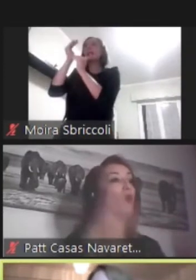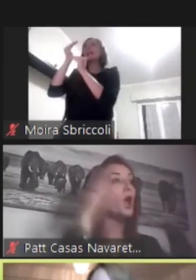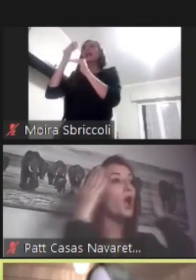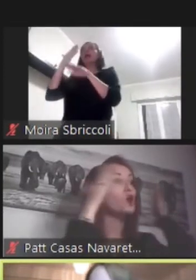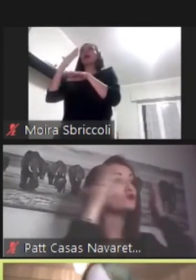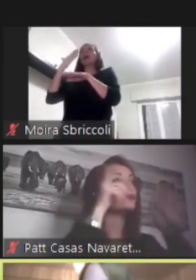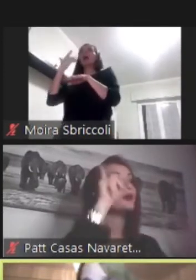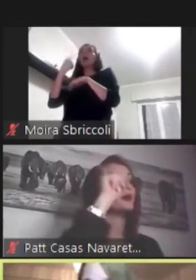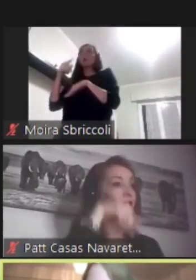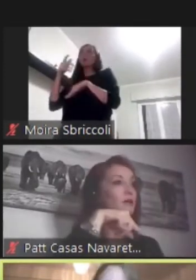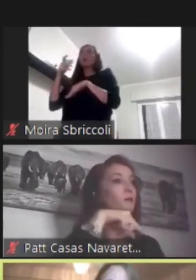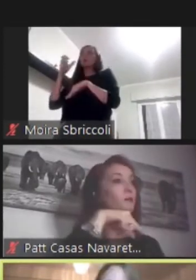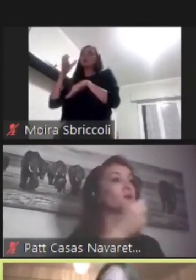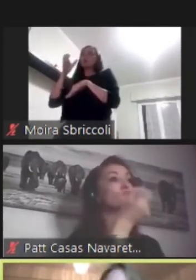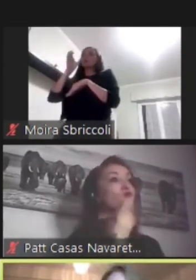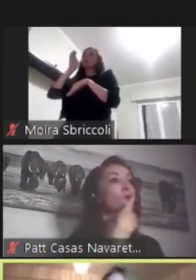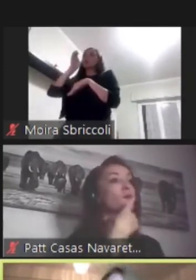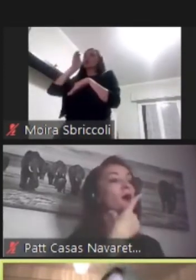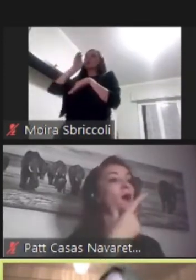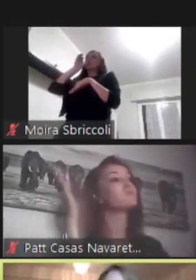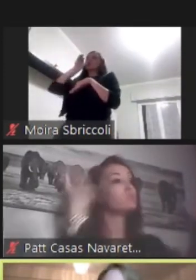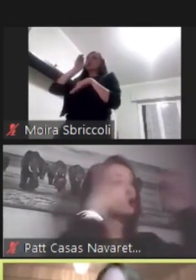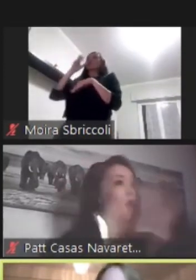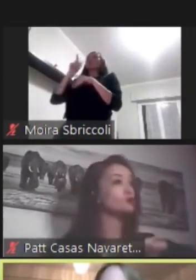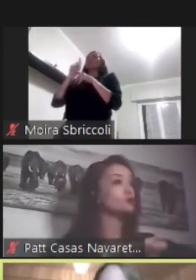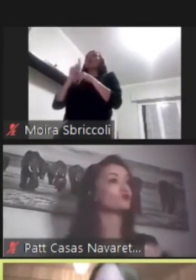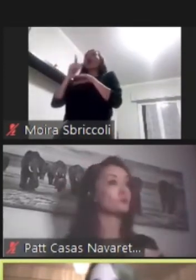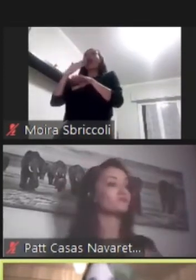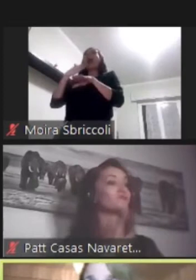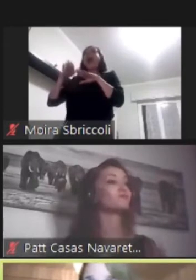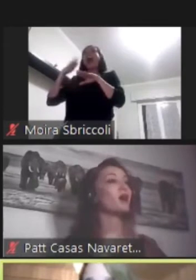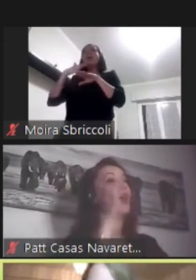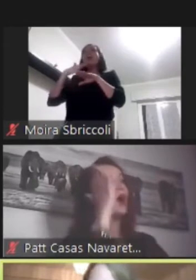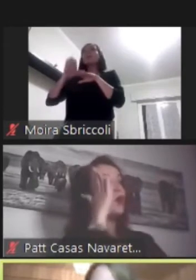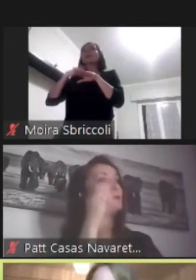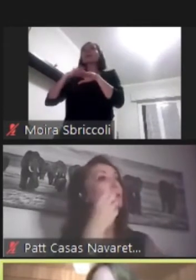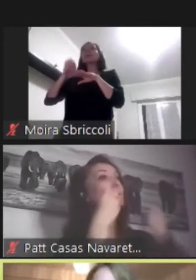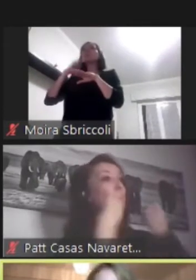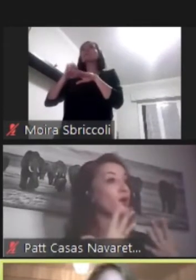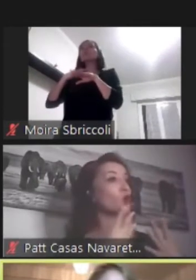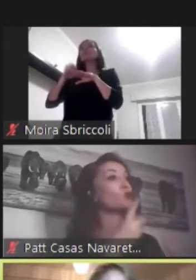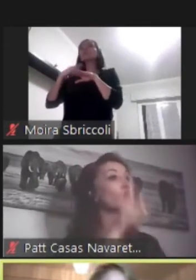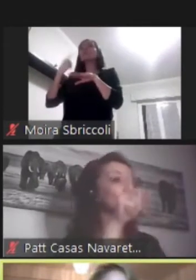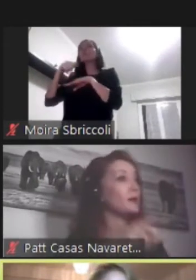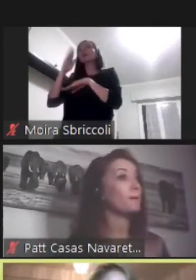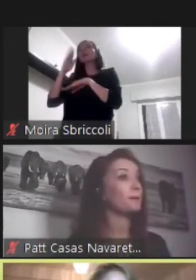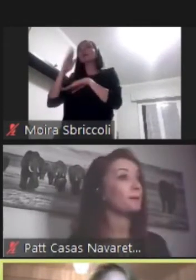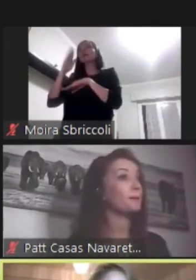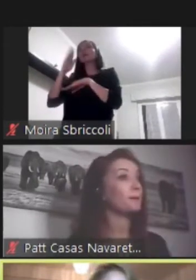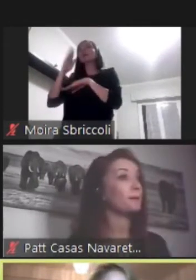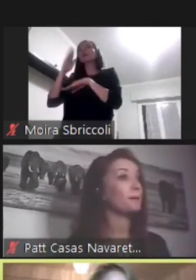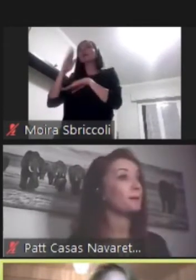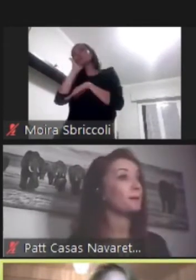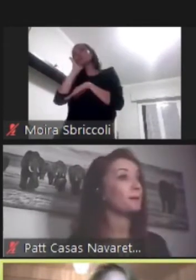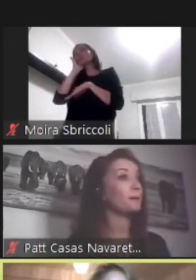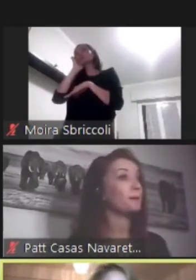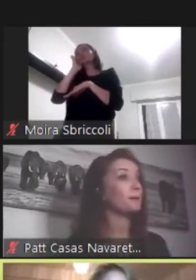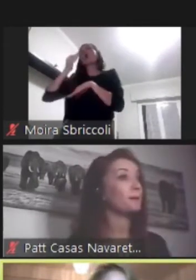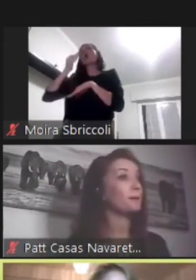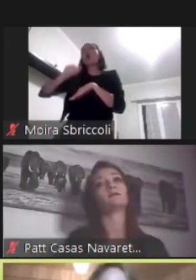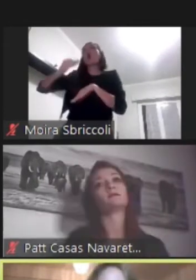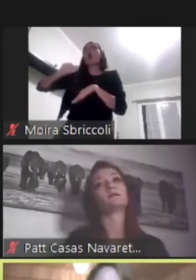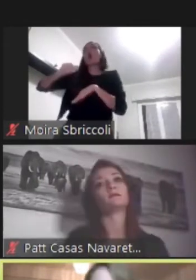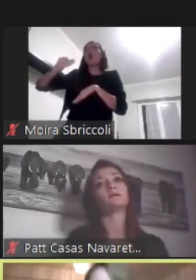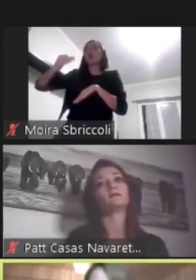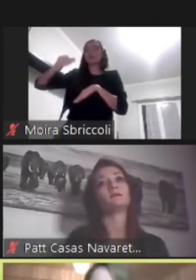So the third ingredient that we're going to look at in the Elite is the Indian gooseberry. Now,